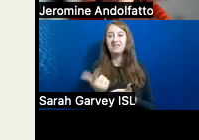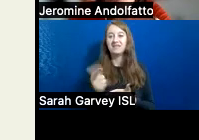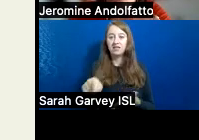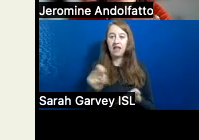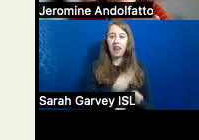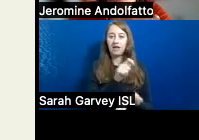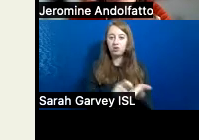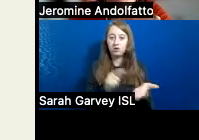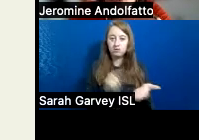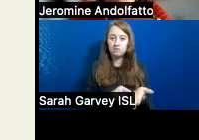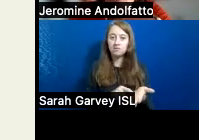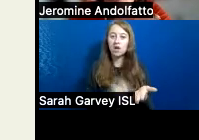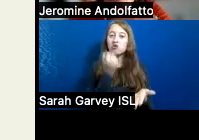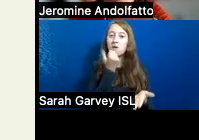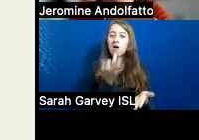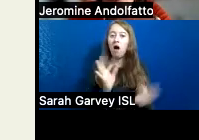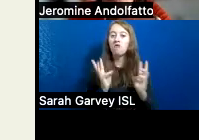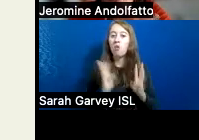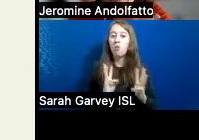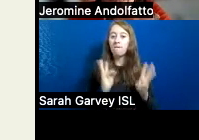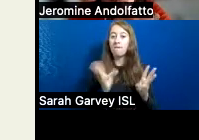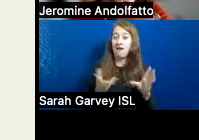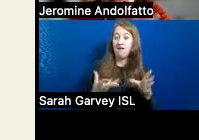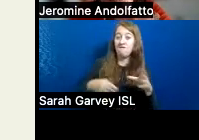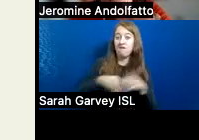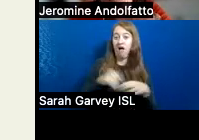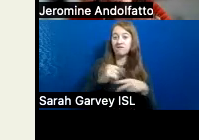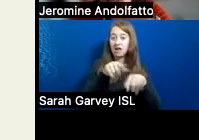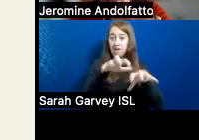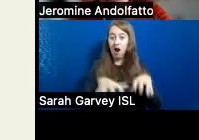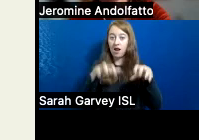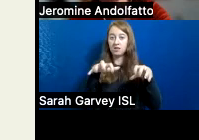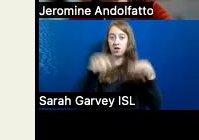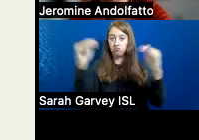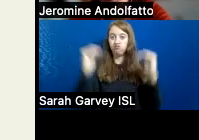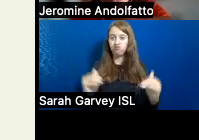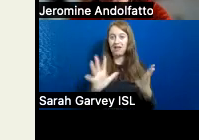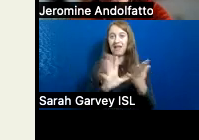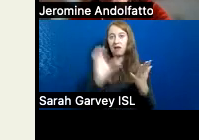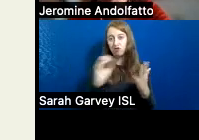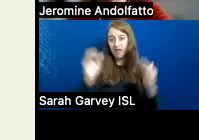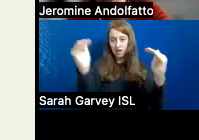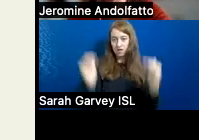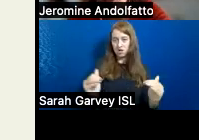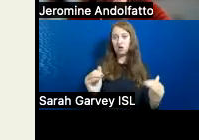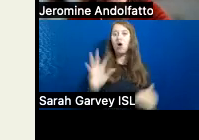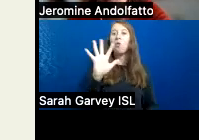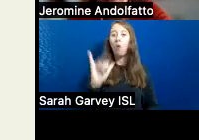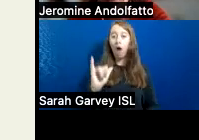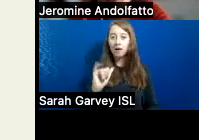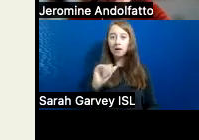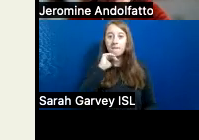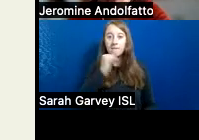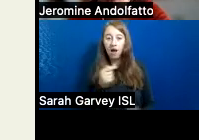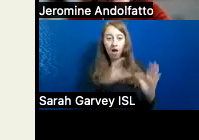the number of women in parliament dropped by 10 percentage points. And this was because 2 new